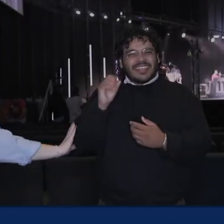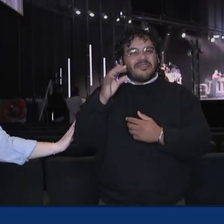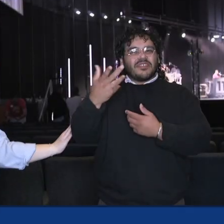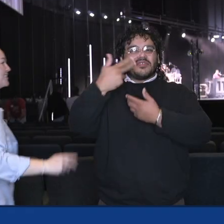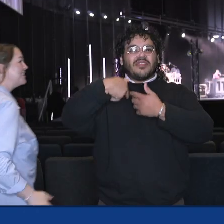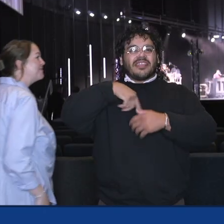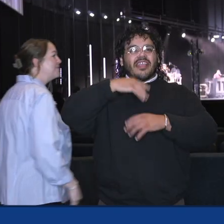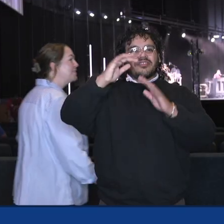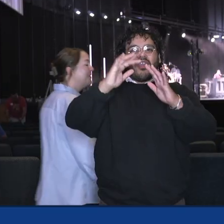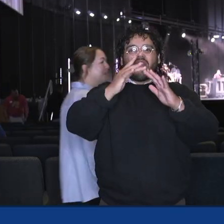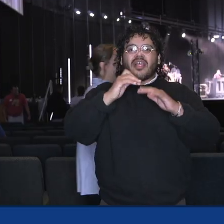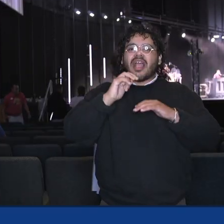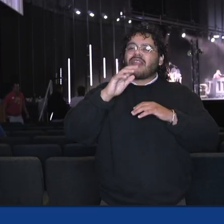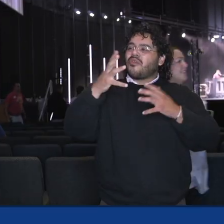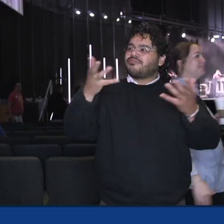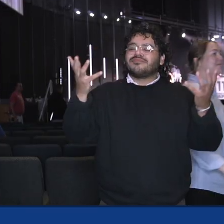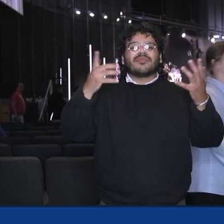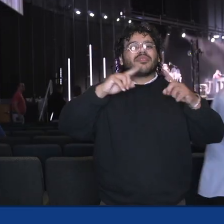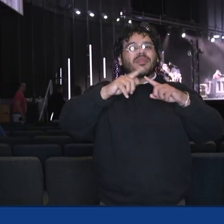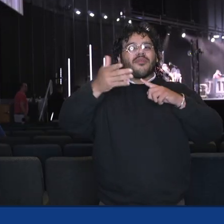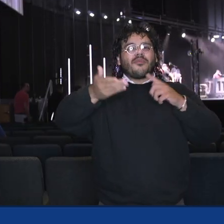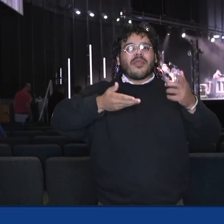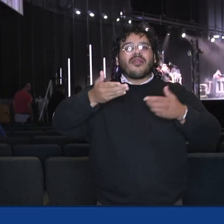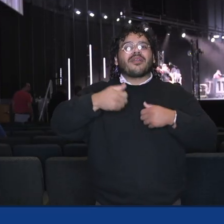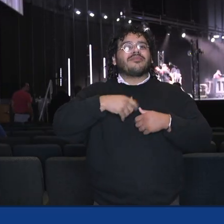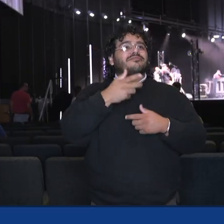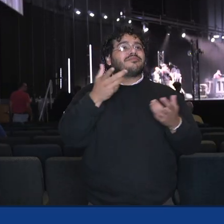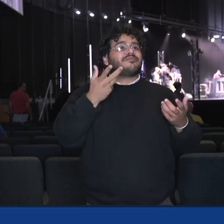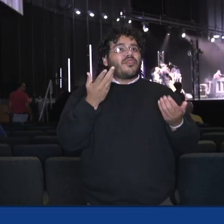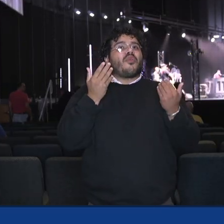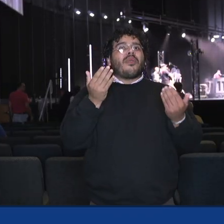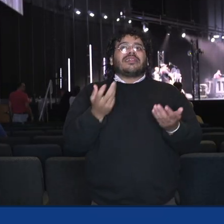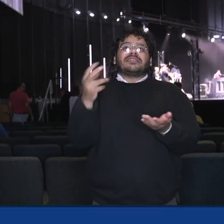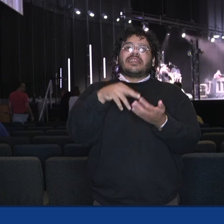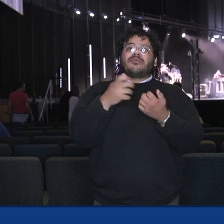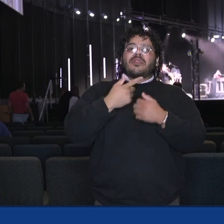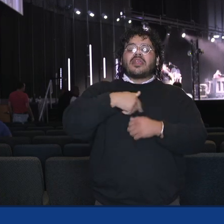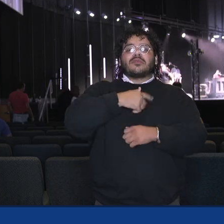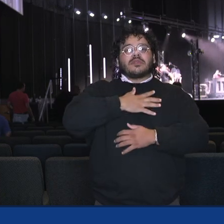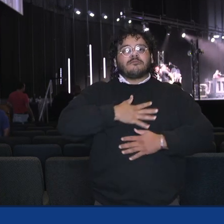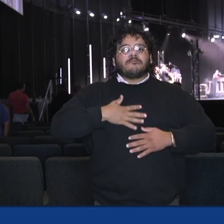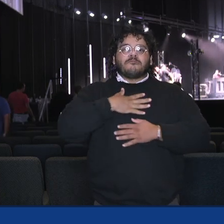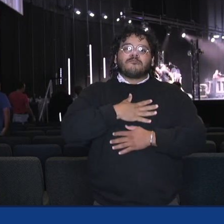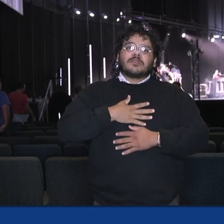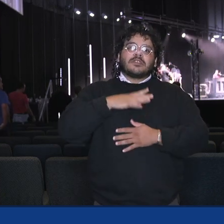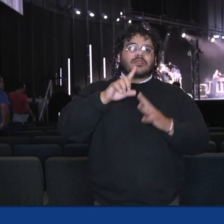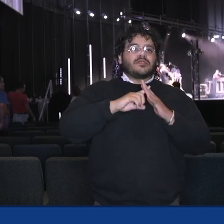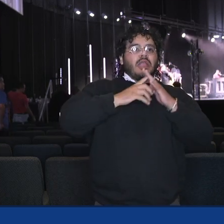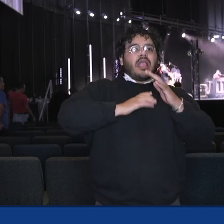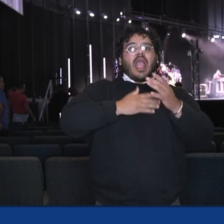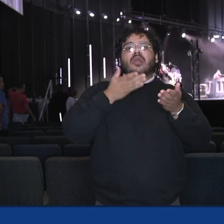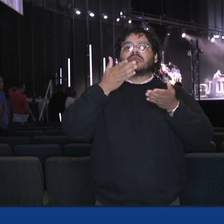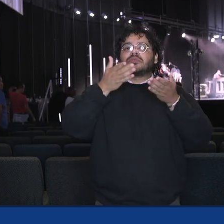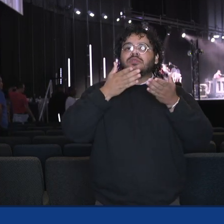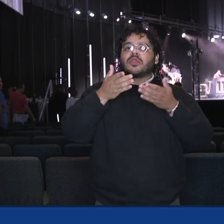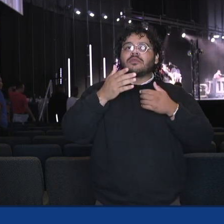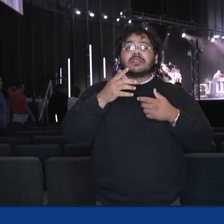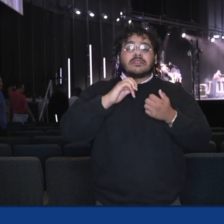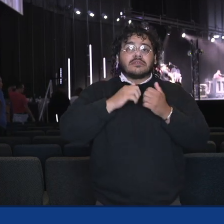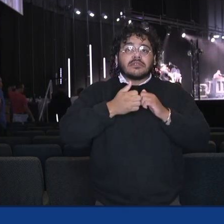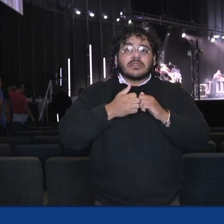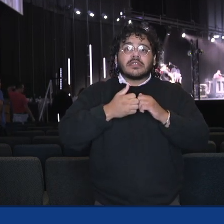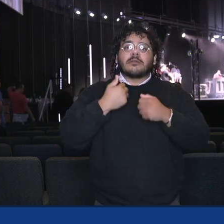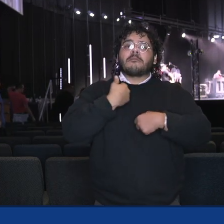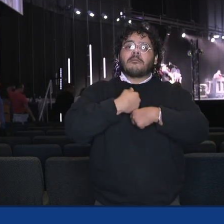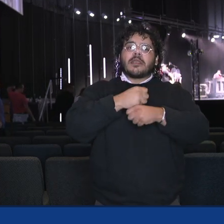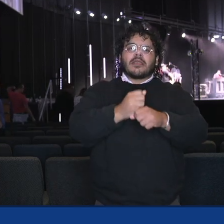I want to say welcome to you. If you're comfortable, why don't you stand with us? The way we like to open our services is by creating some intentional space to